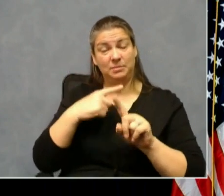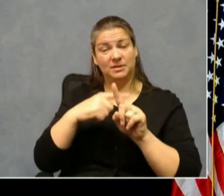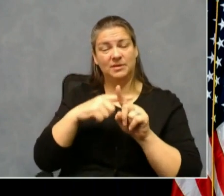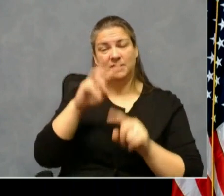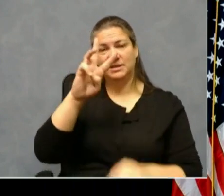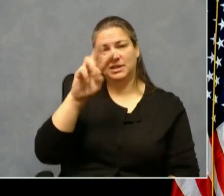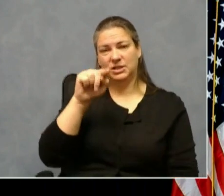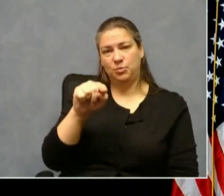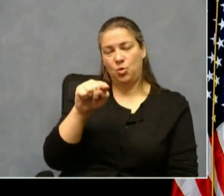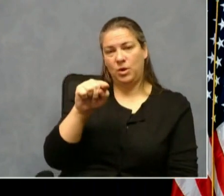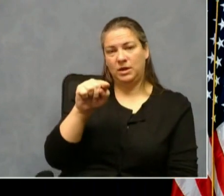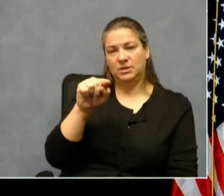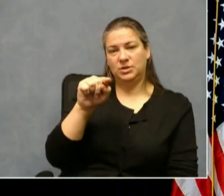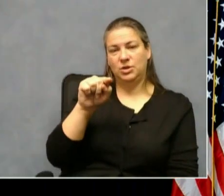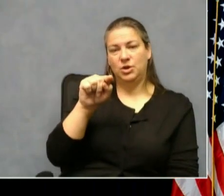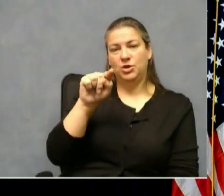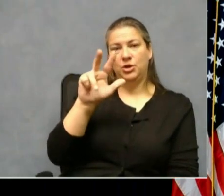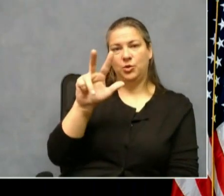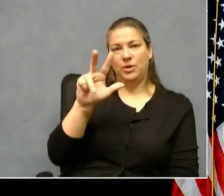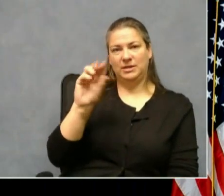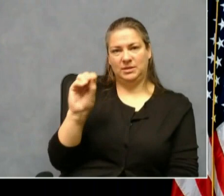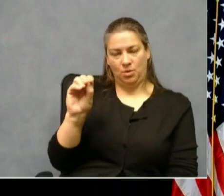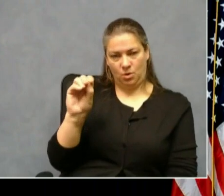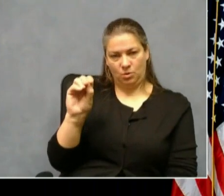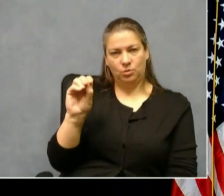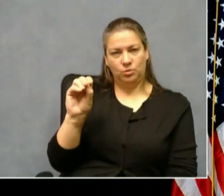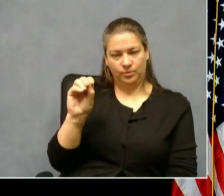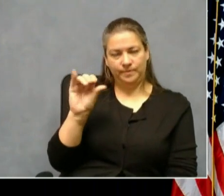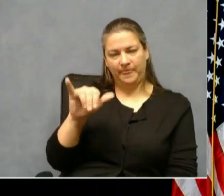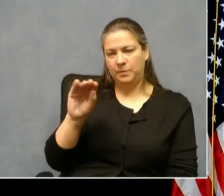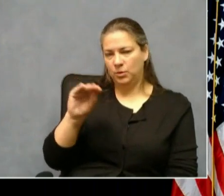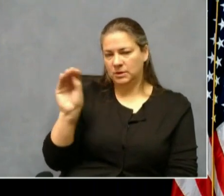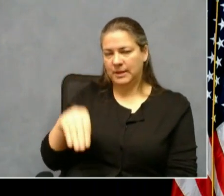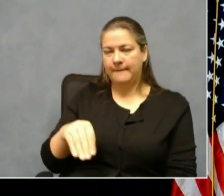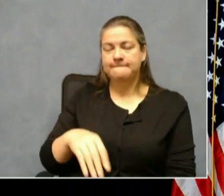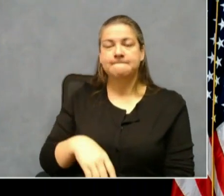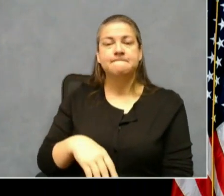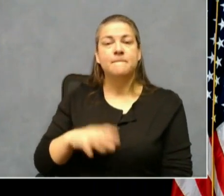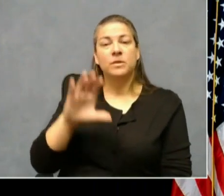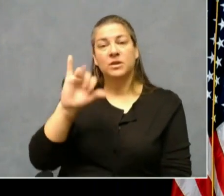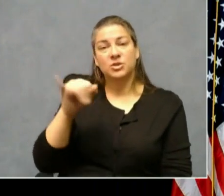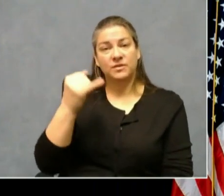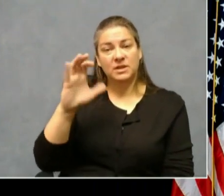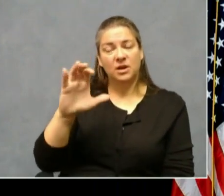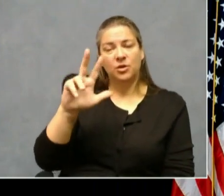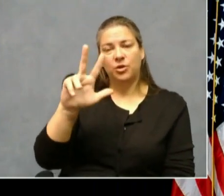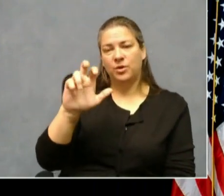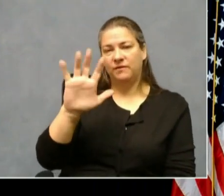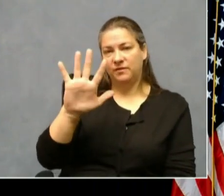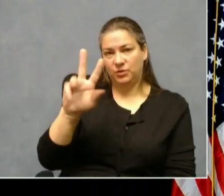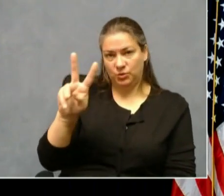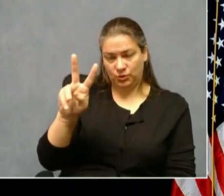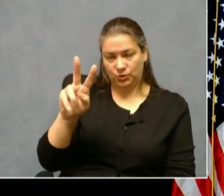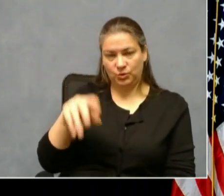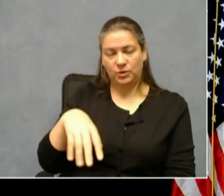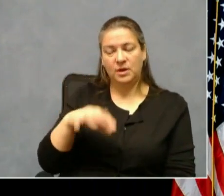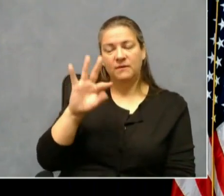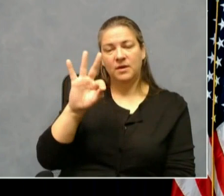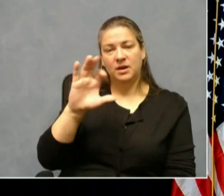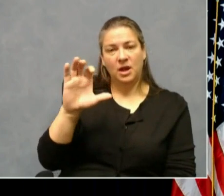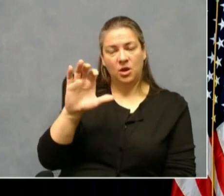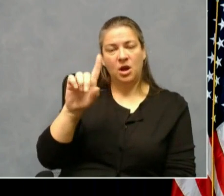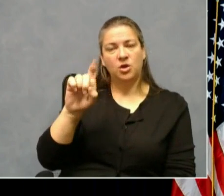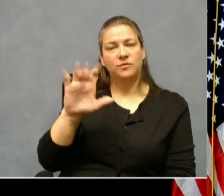6.30% today. New cases by county: Jefferson 352, Fayette